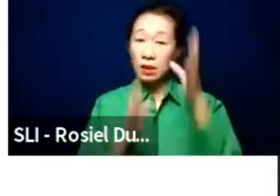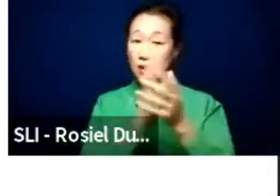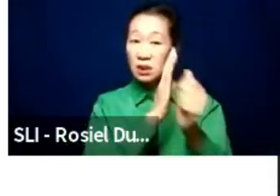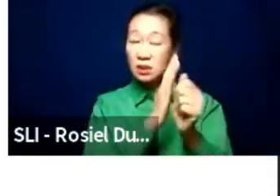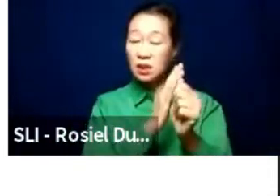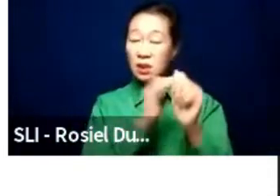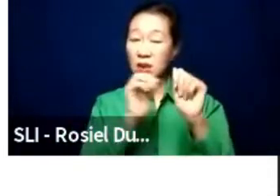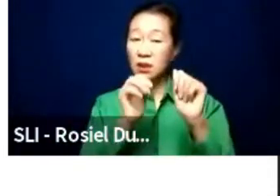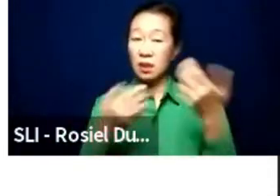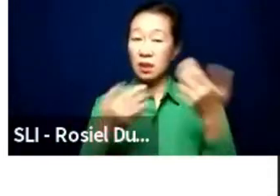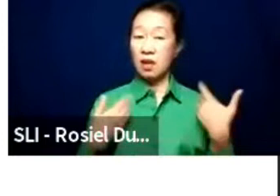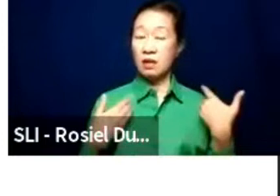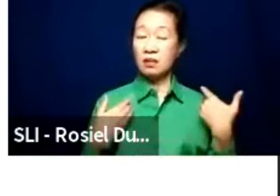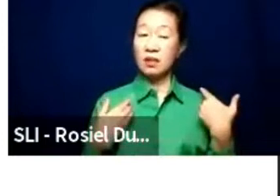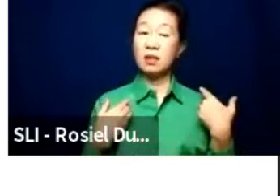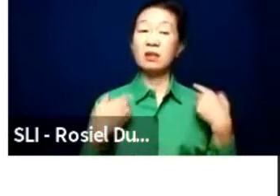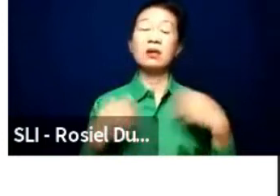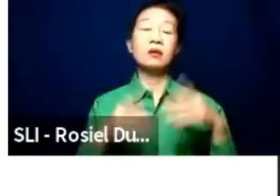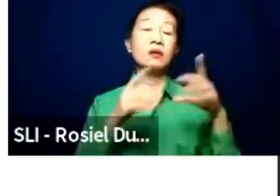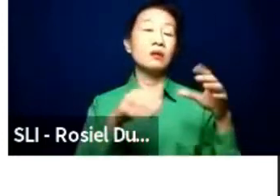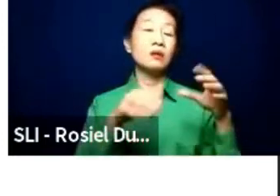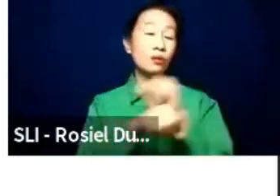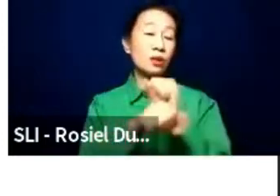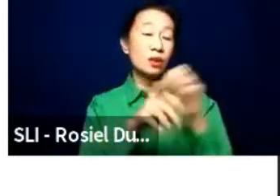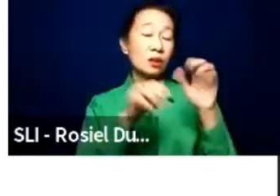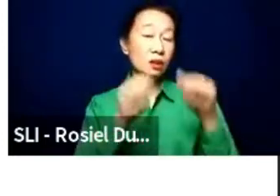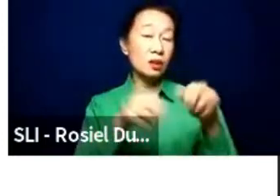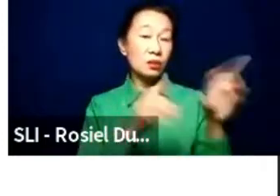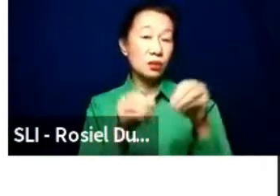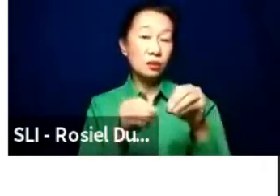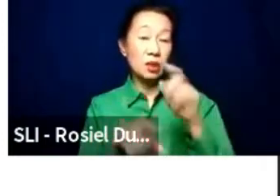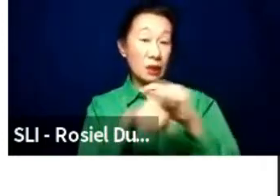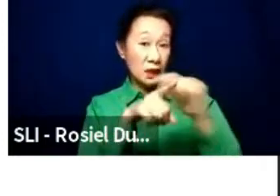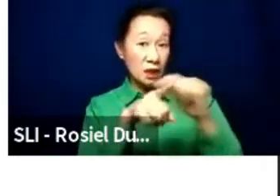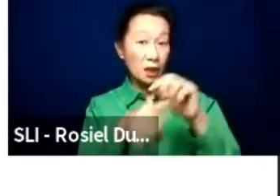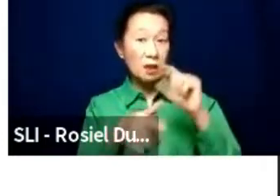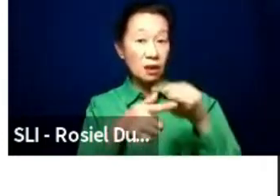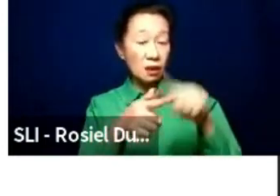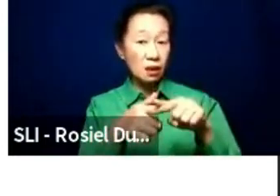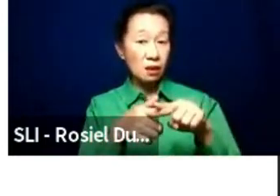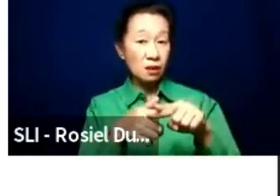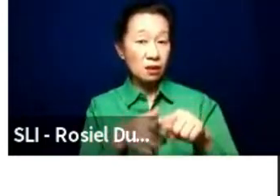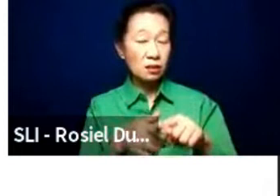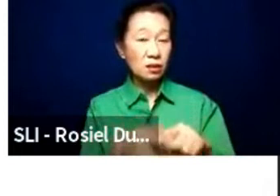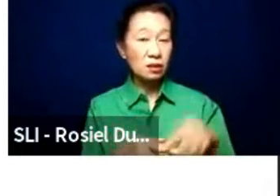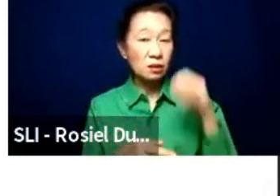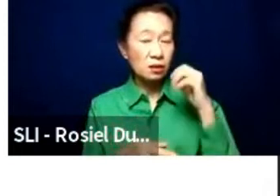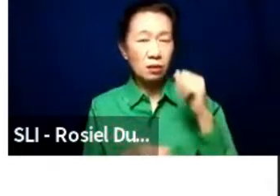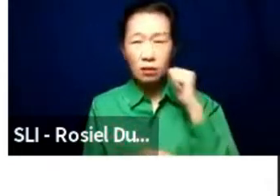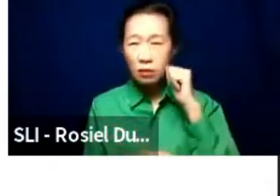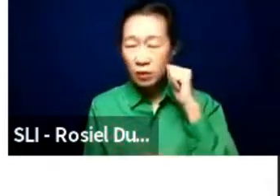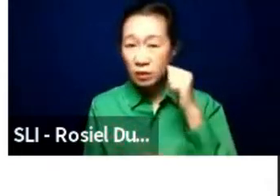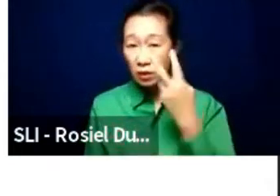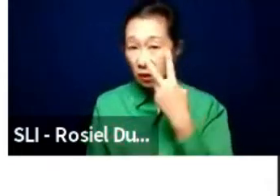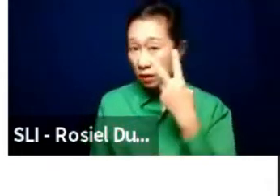tasks that he can do, and then you train him in that setting, and then that's where he's placed. And then every so often, he will be checked